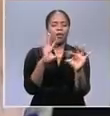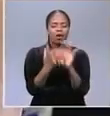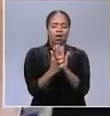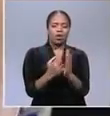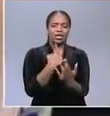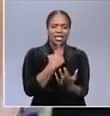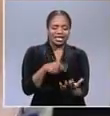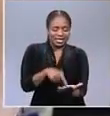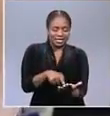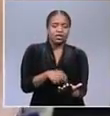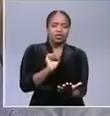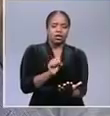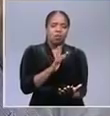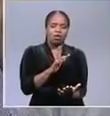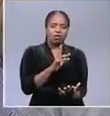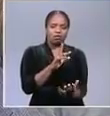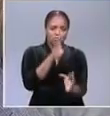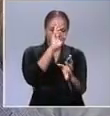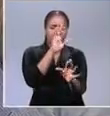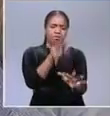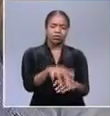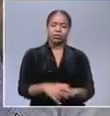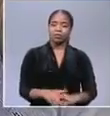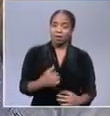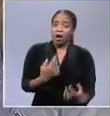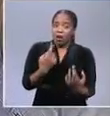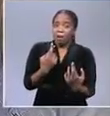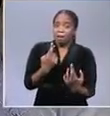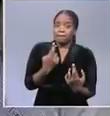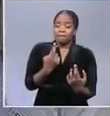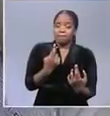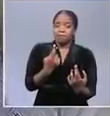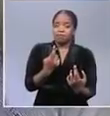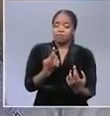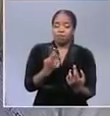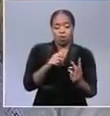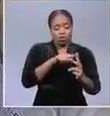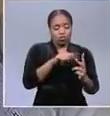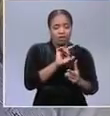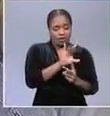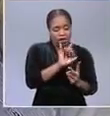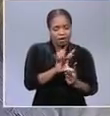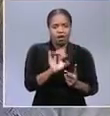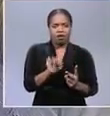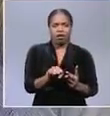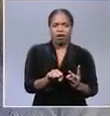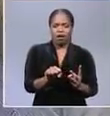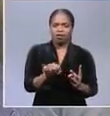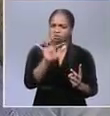of the NPA. I hope that it puts the National Prosecuting Authority on a much stronger footing